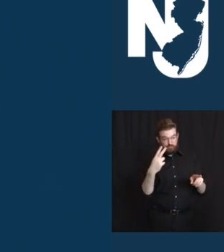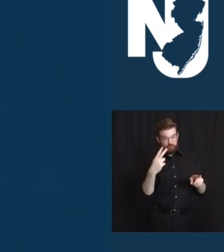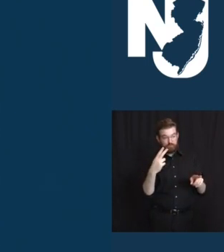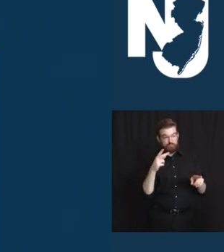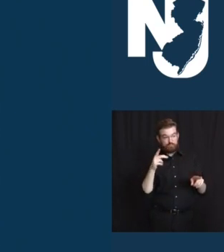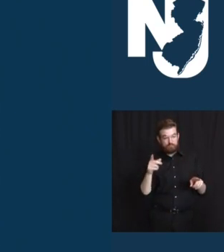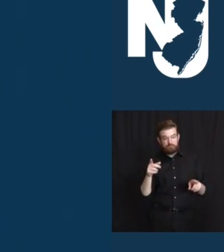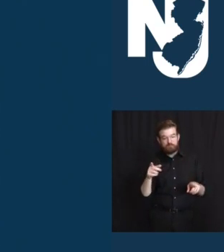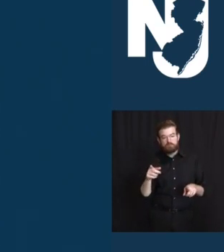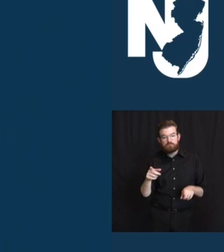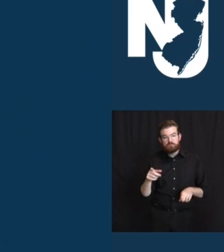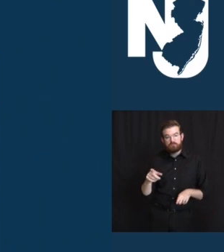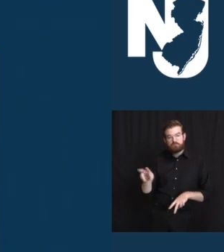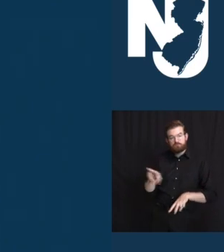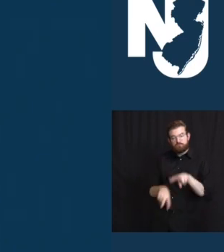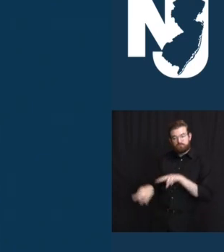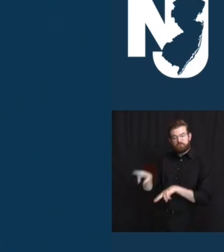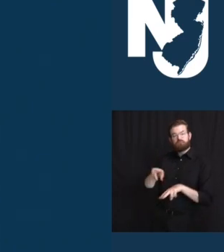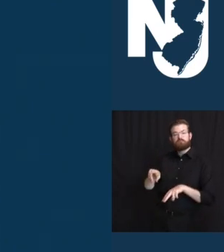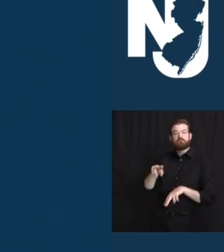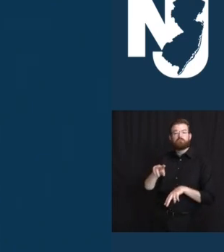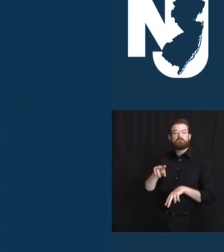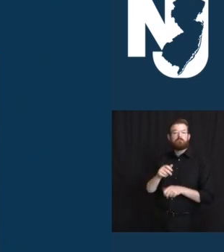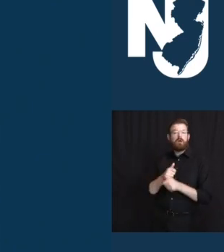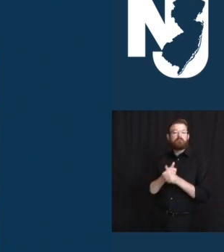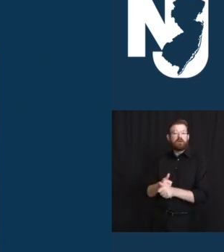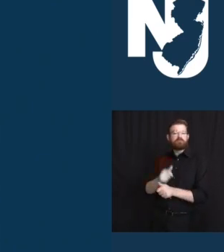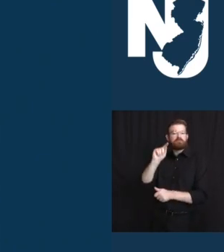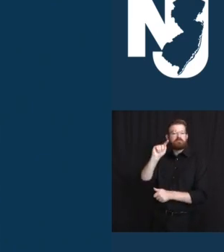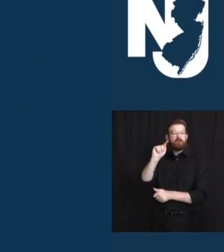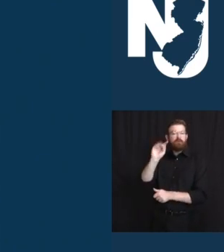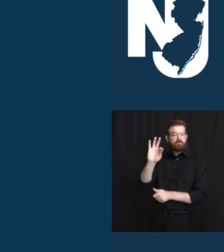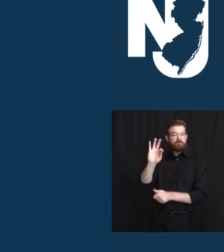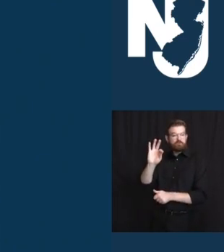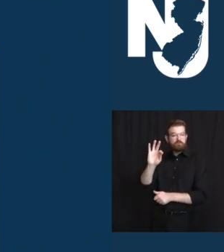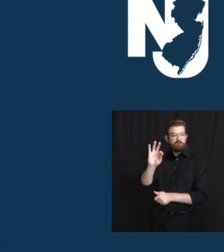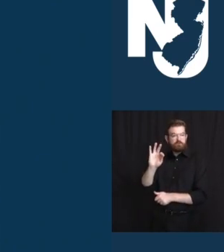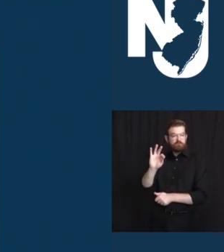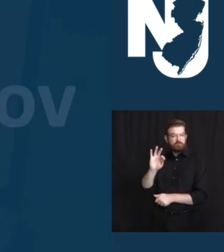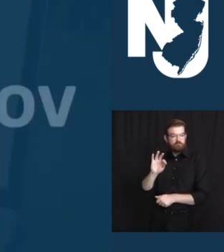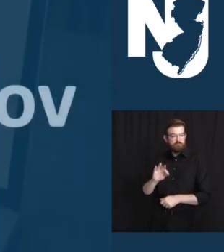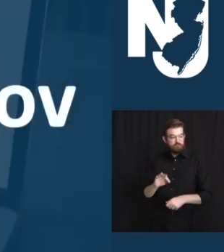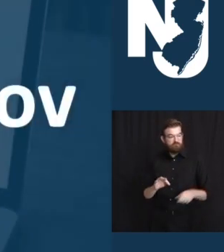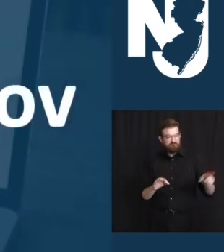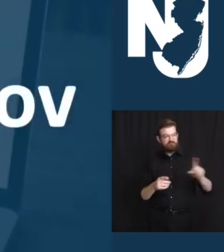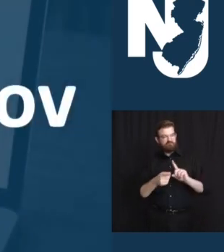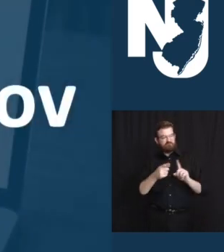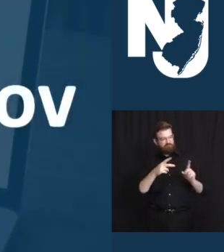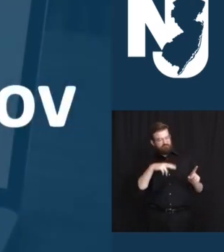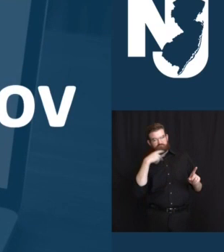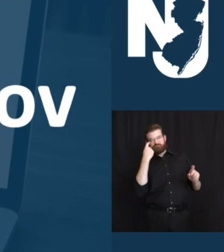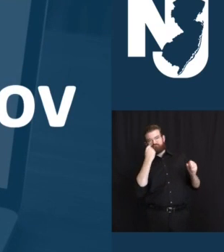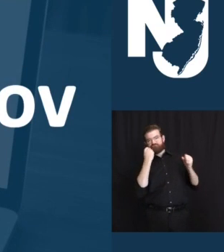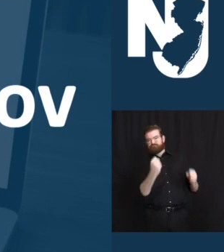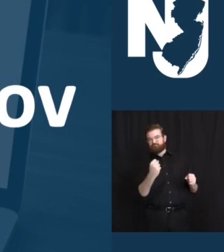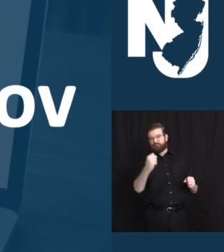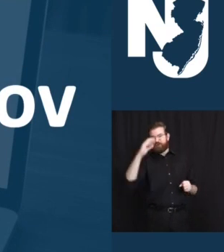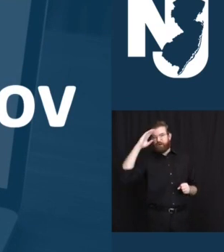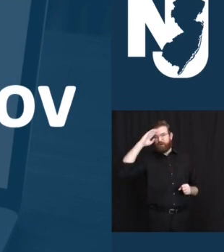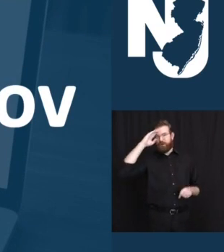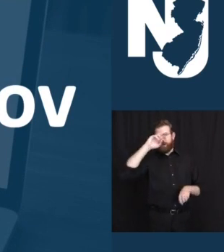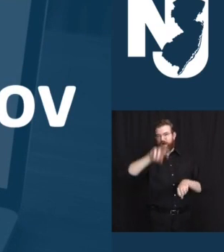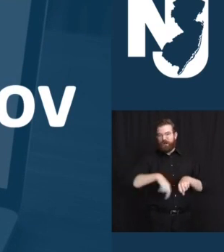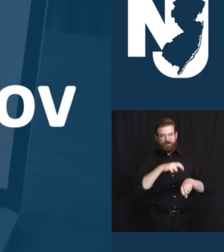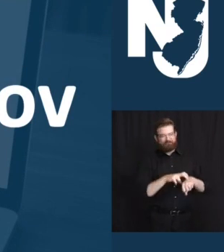force. A very heavy Irish dose there, Pat, I think you would agree. We are fighting for every possible penny of